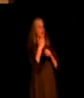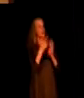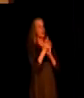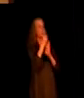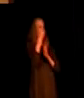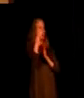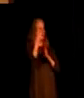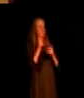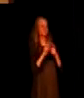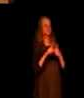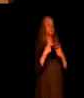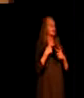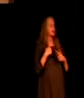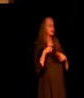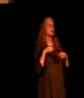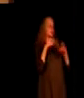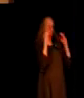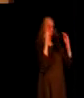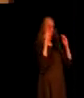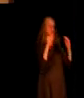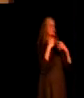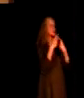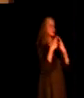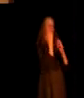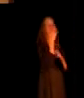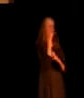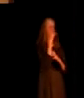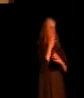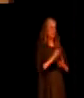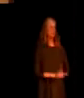have been back to teaching tree physiology.